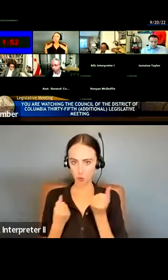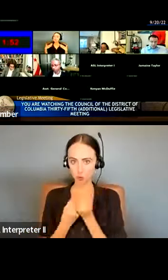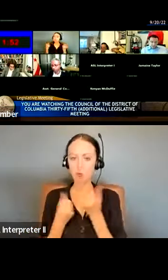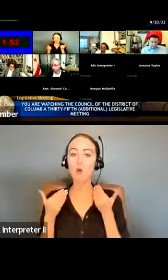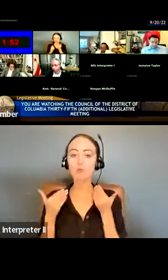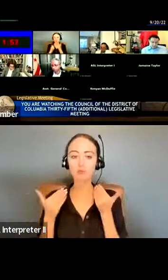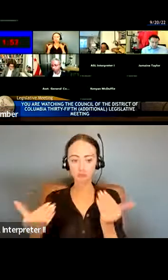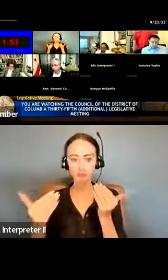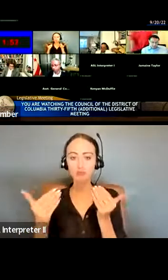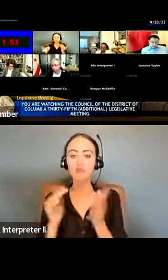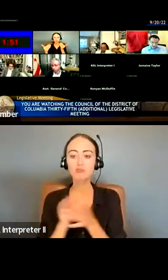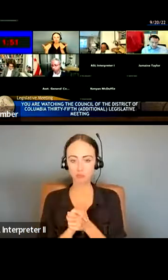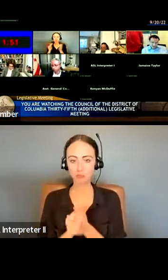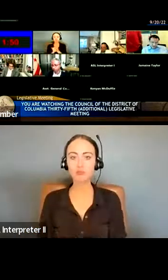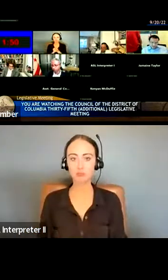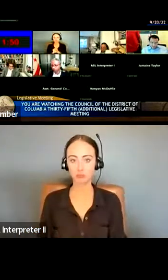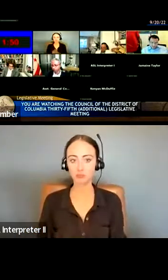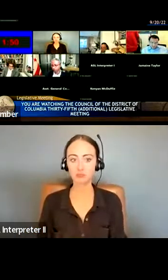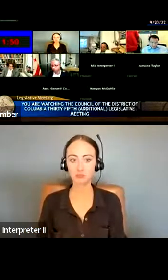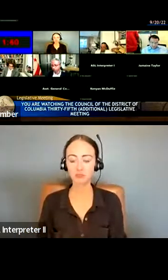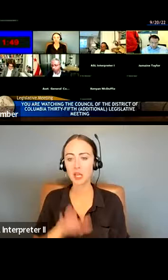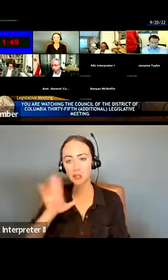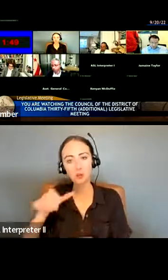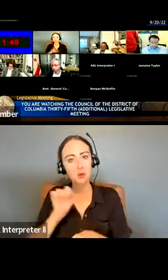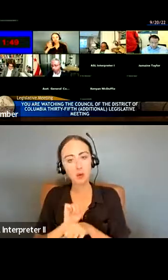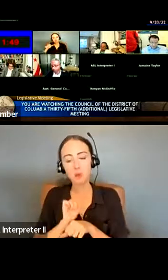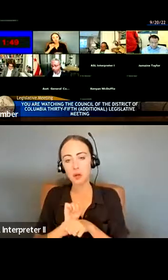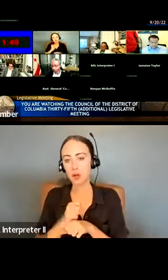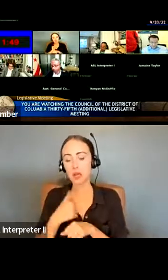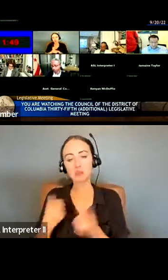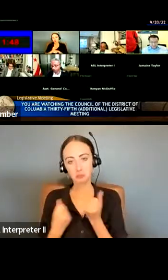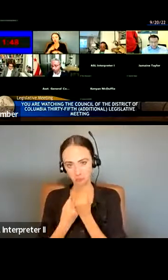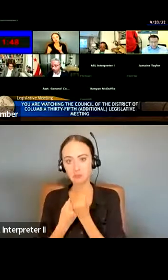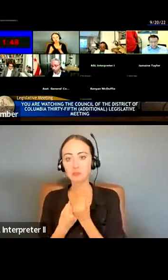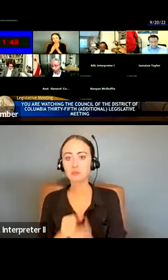bill at this stage and the work that you've done, the work that you've done on it.